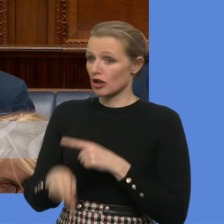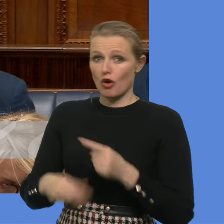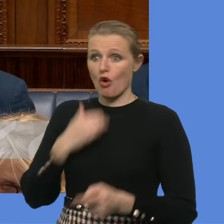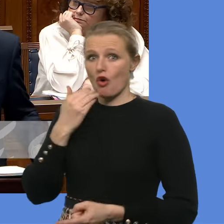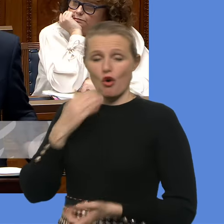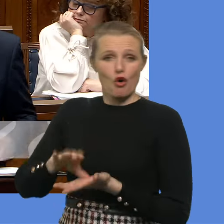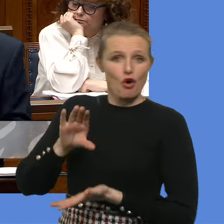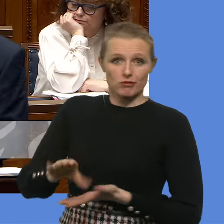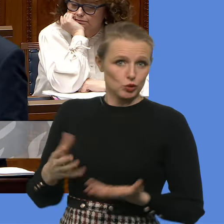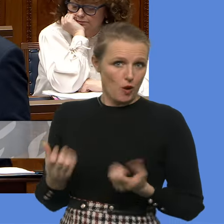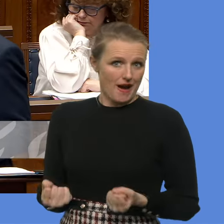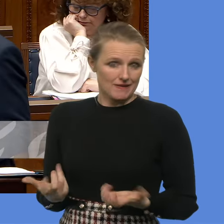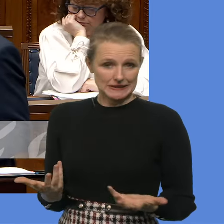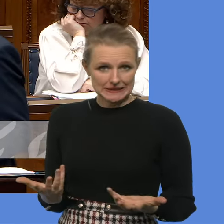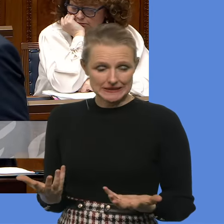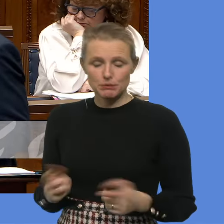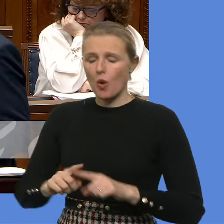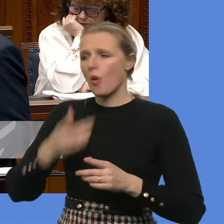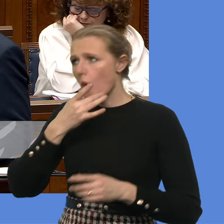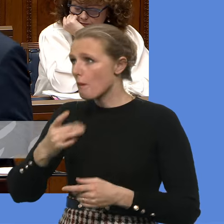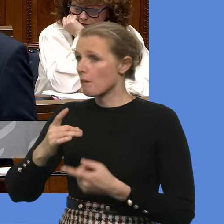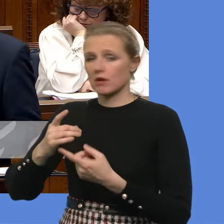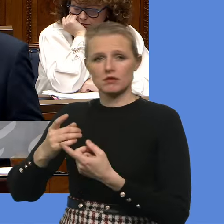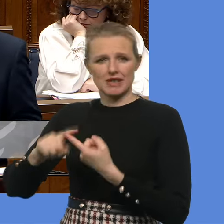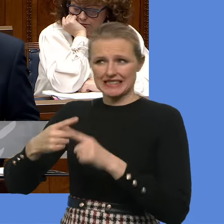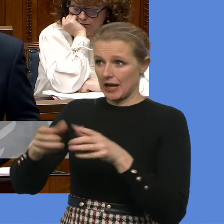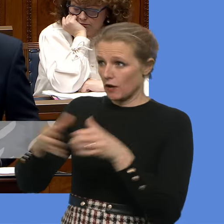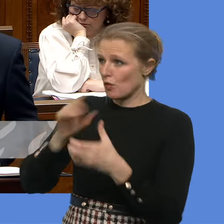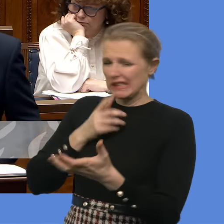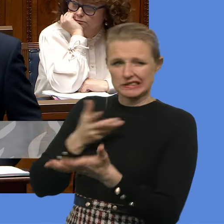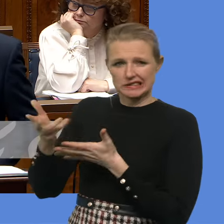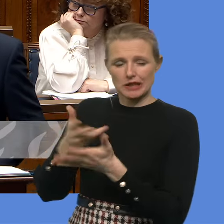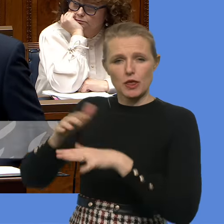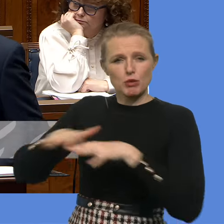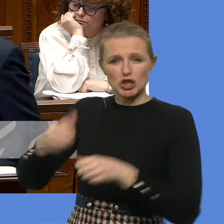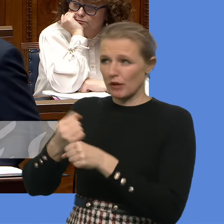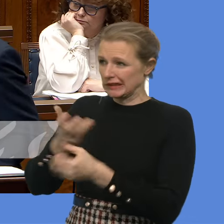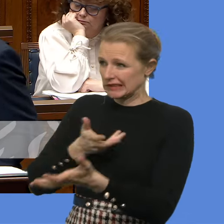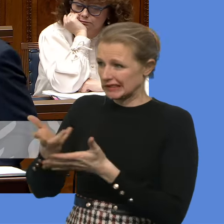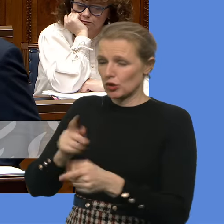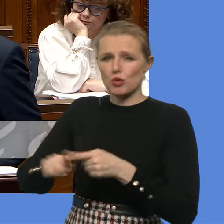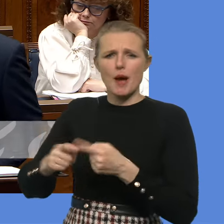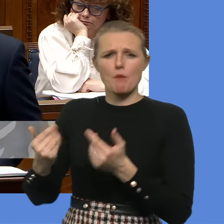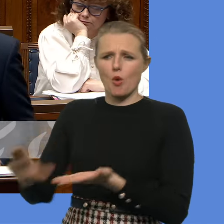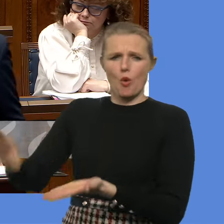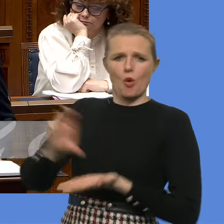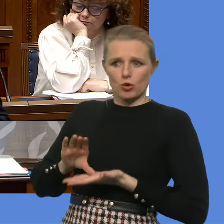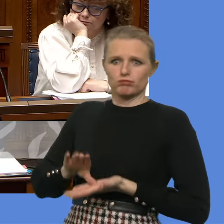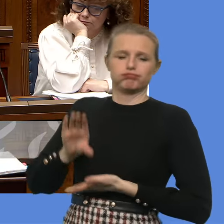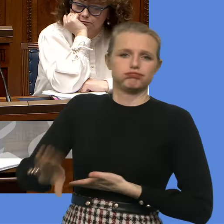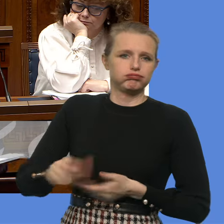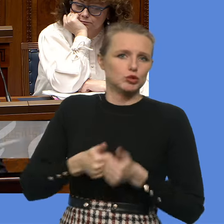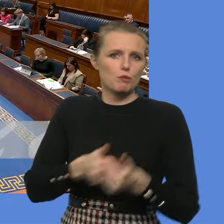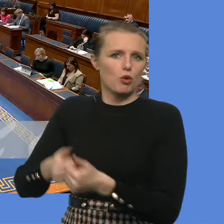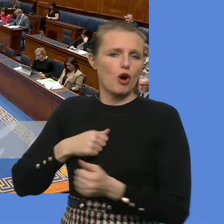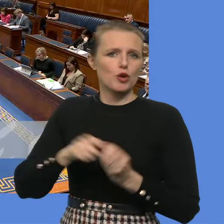hope that the Executive can have a positive outcome in terms of its negotiations with the British Government in this matter, and that we do get more support to enable us to support students.